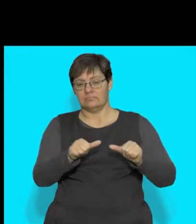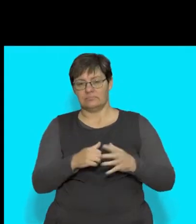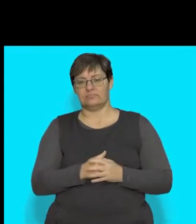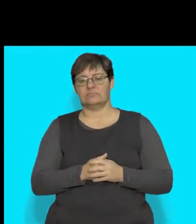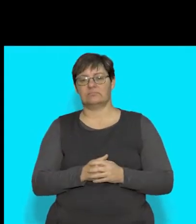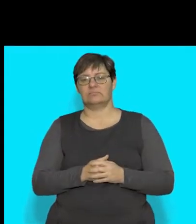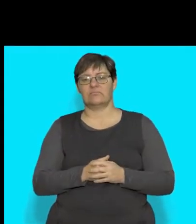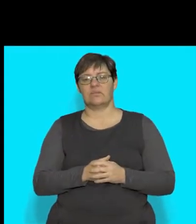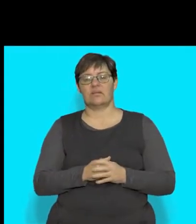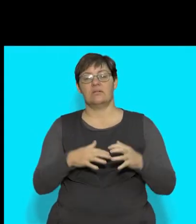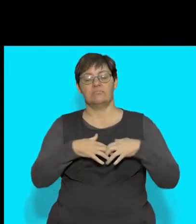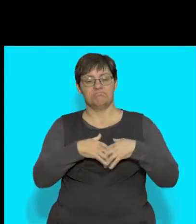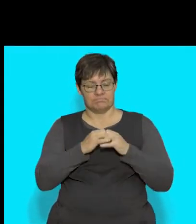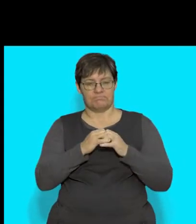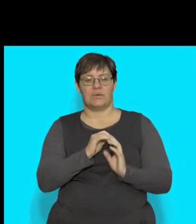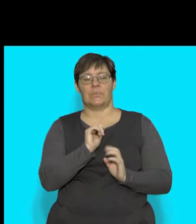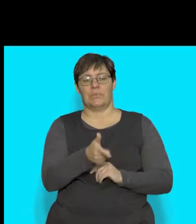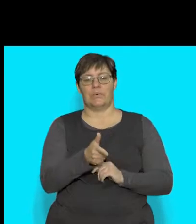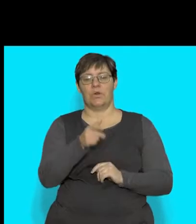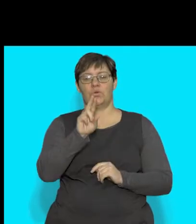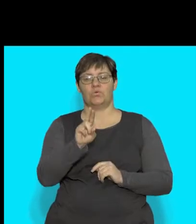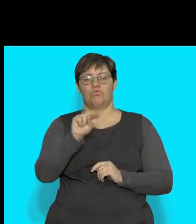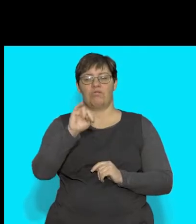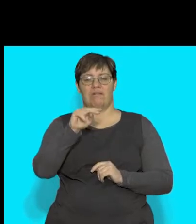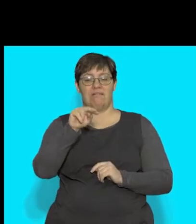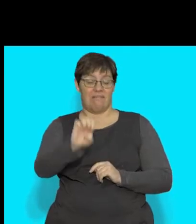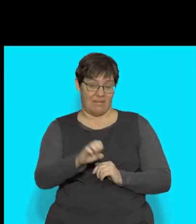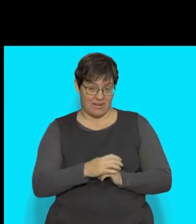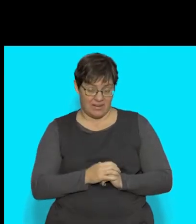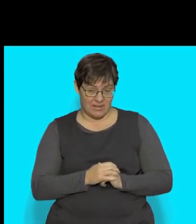urine. So the kidneys are going to make urine, and that's what we're going to